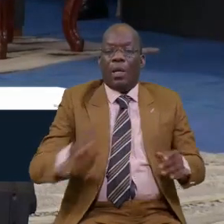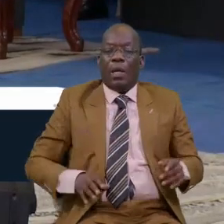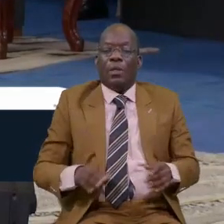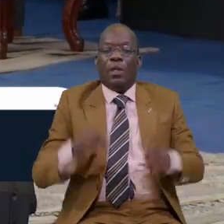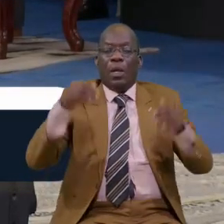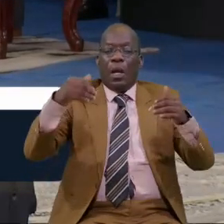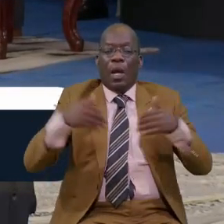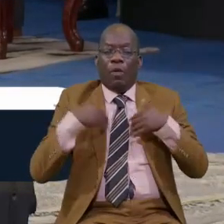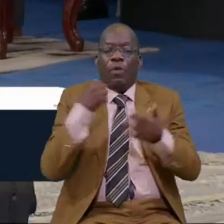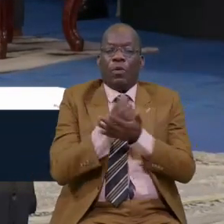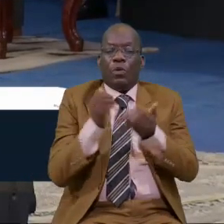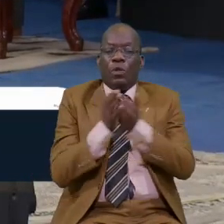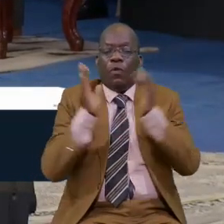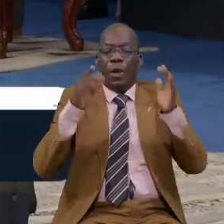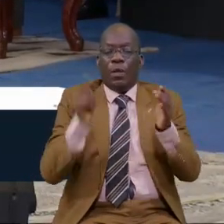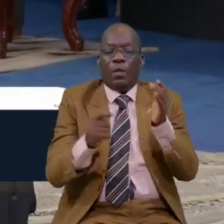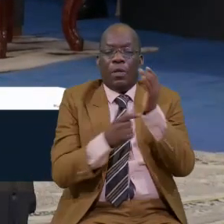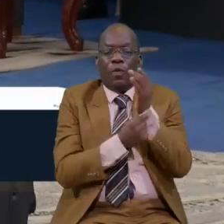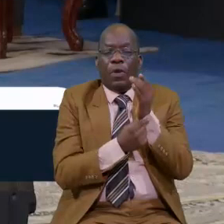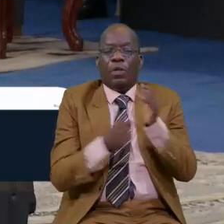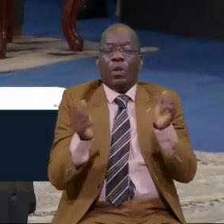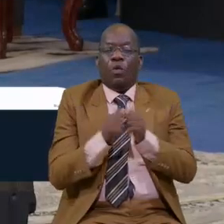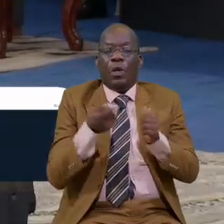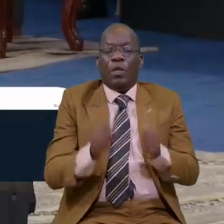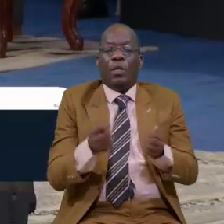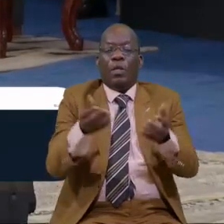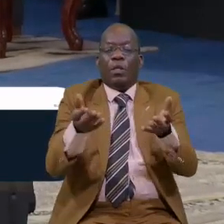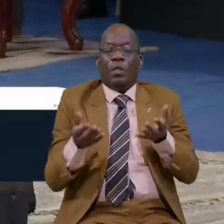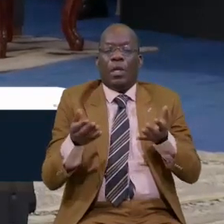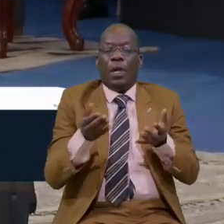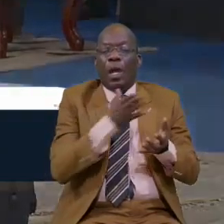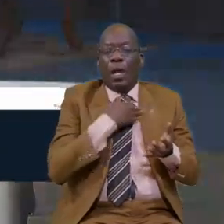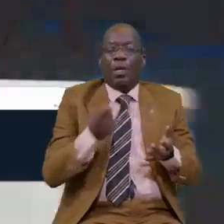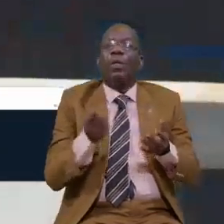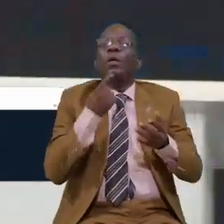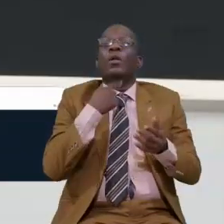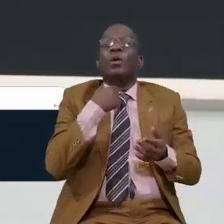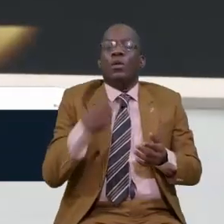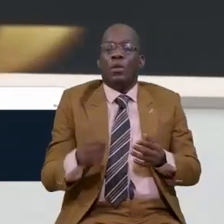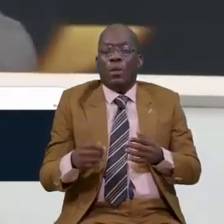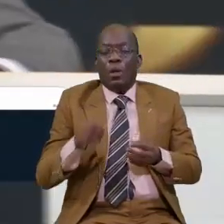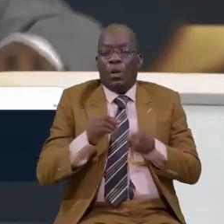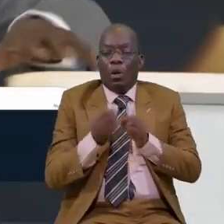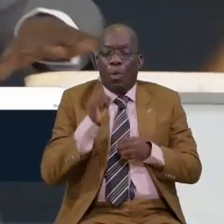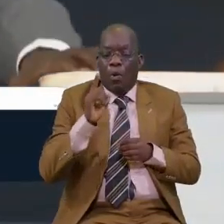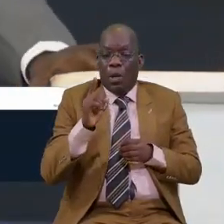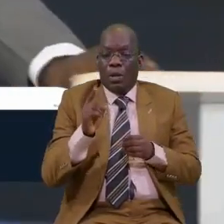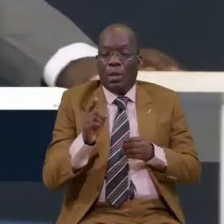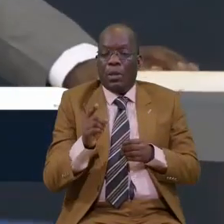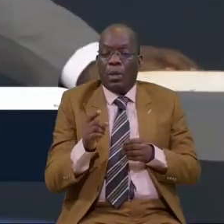flesh with the affection and the lust. Look at 1, 2, 3 things here. Number one, we're looking at